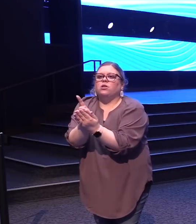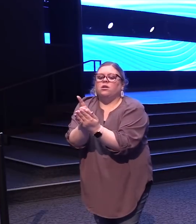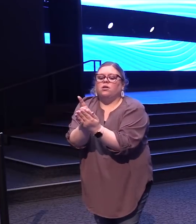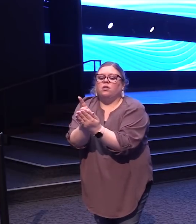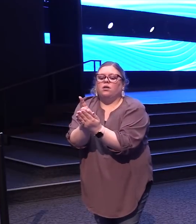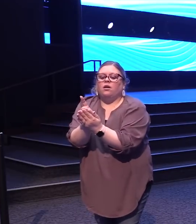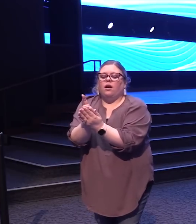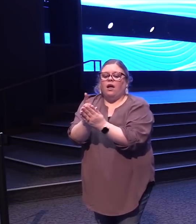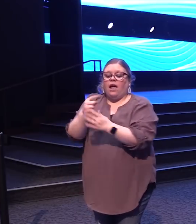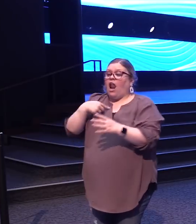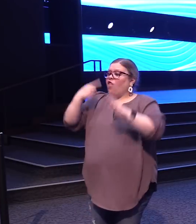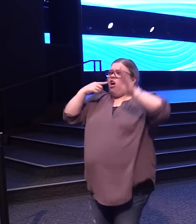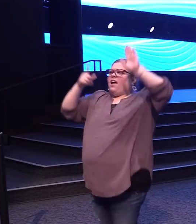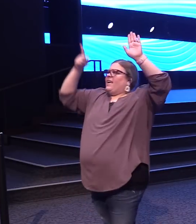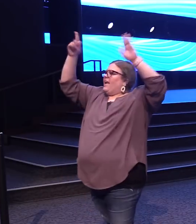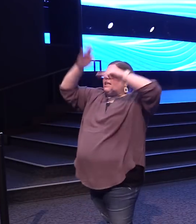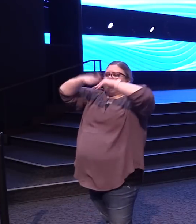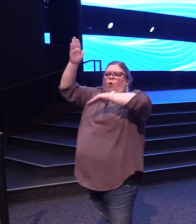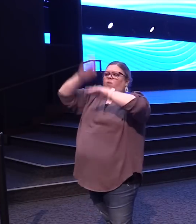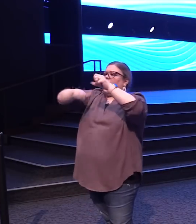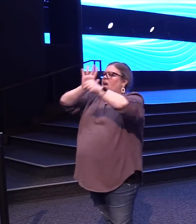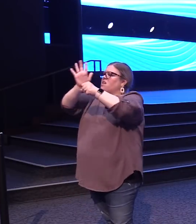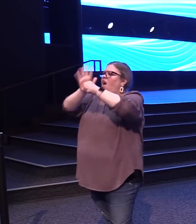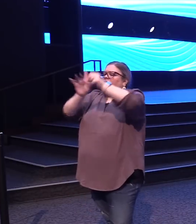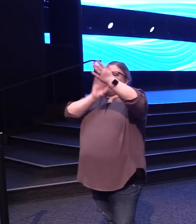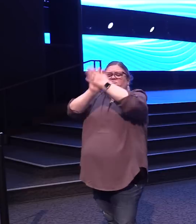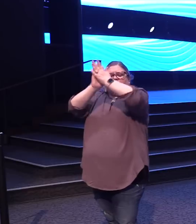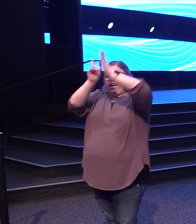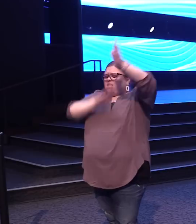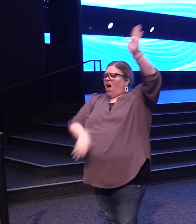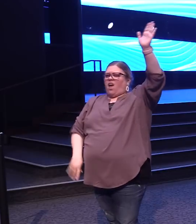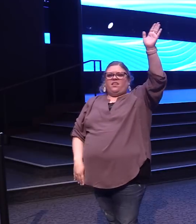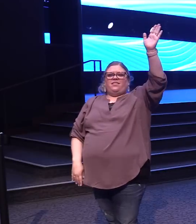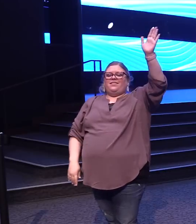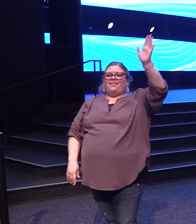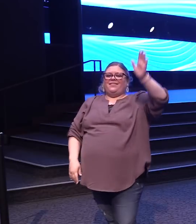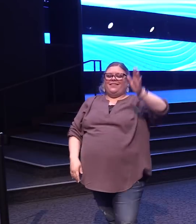And I thought to myself, he is more than enough, praise God. He is El Shaddai.